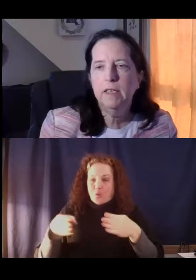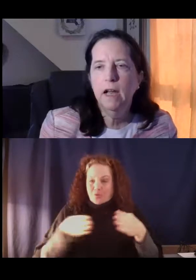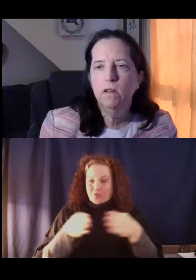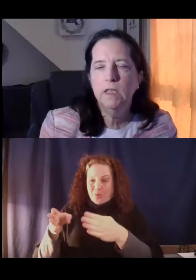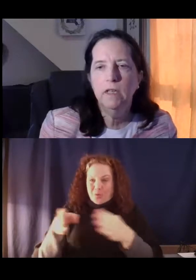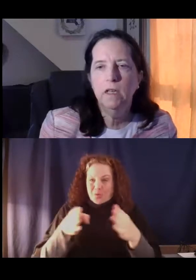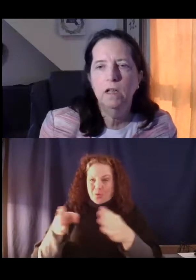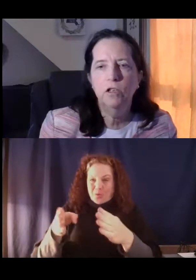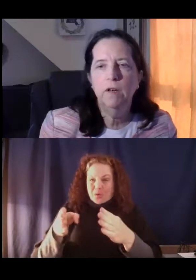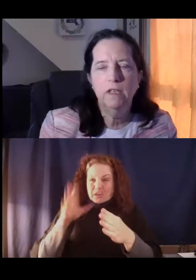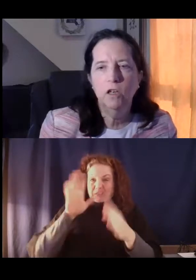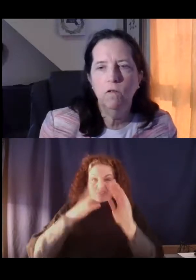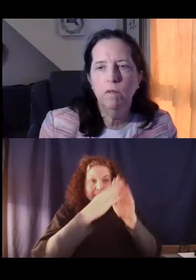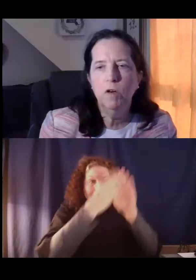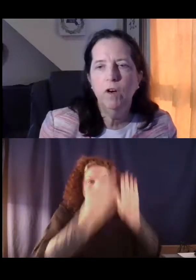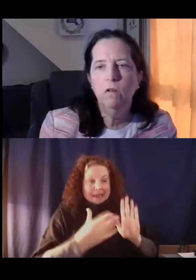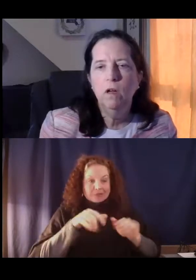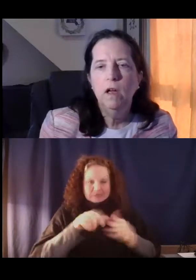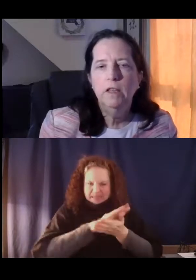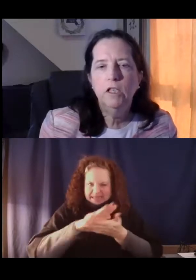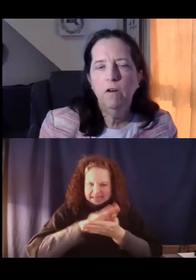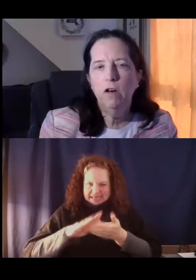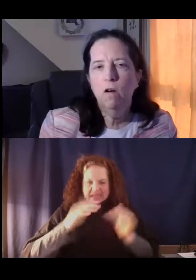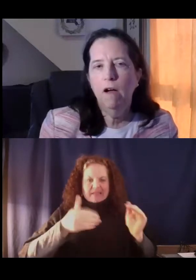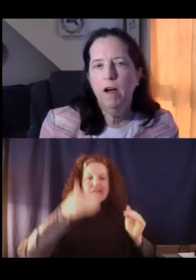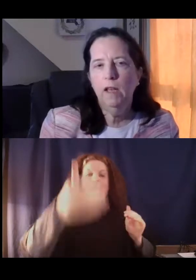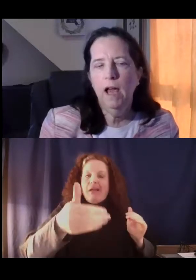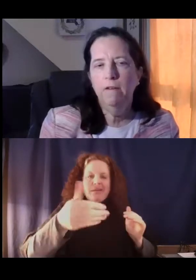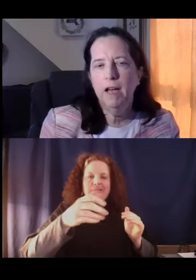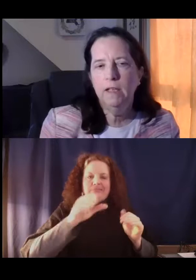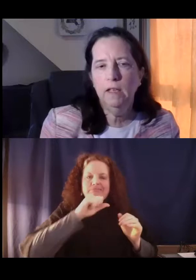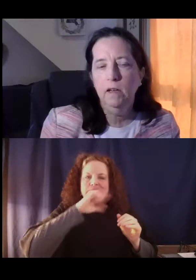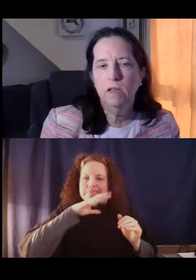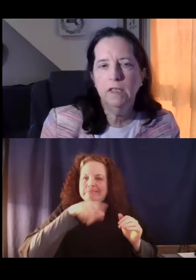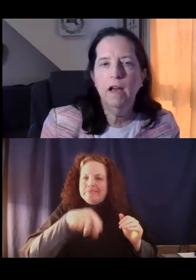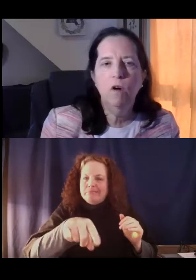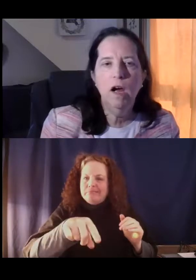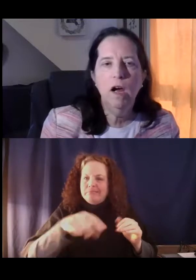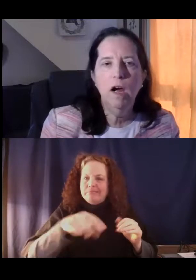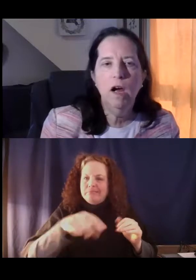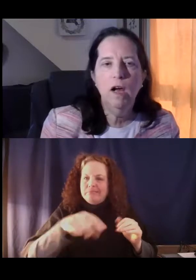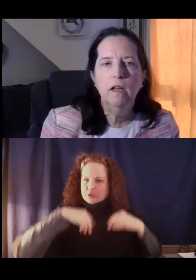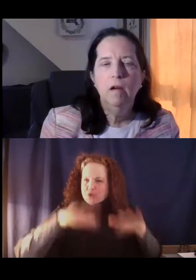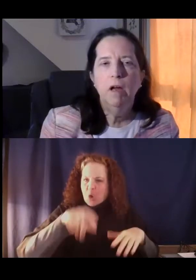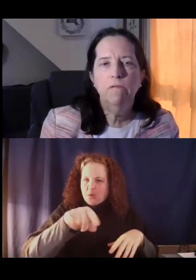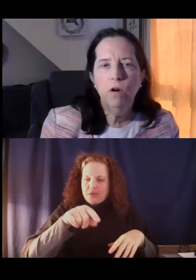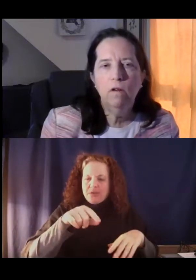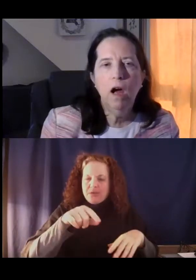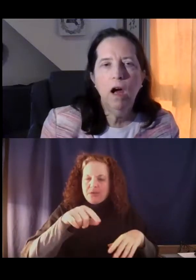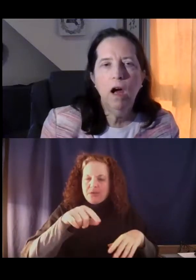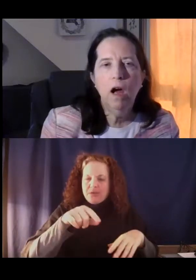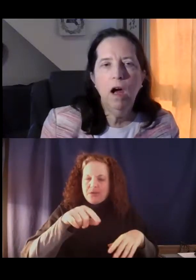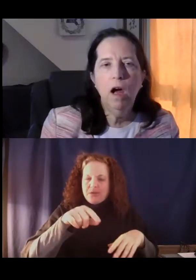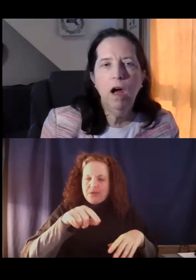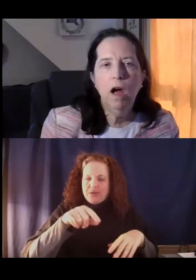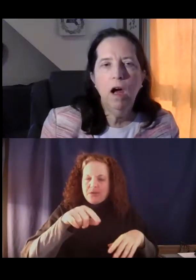the next house, they did not do any snow removal. This photograph on the left has a clear sidewalk, but further up,